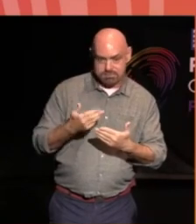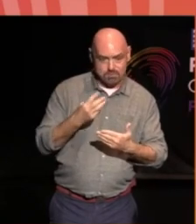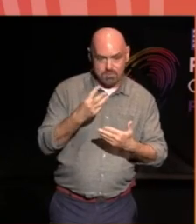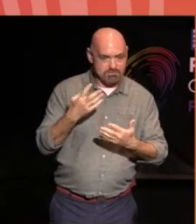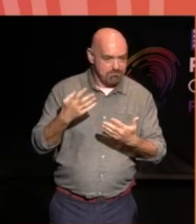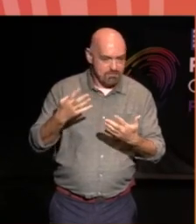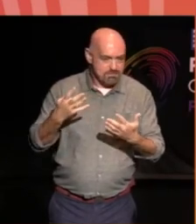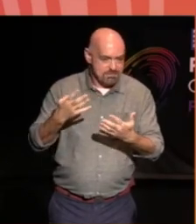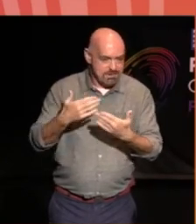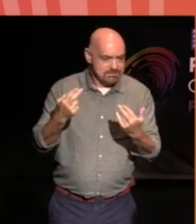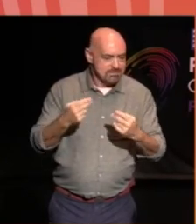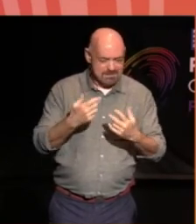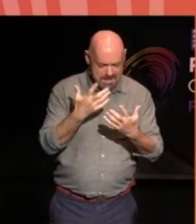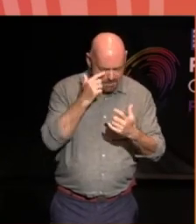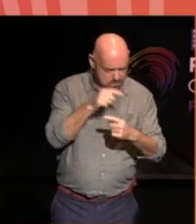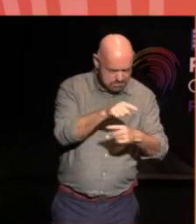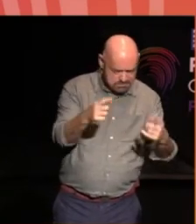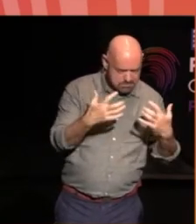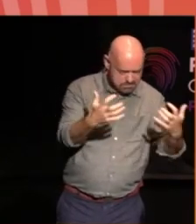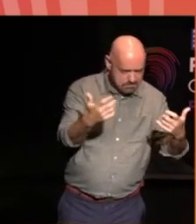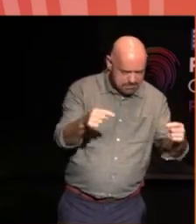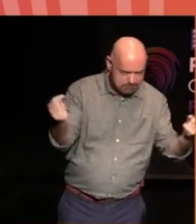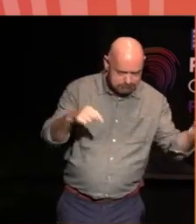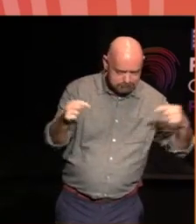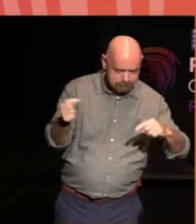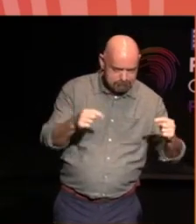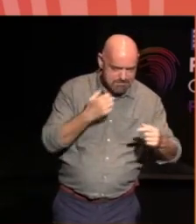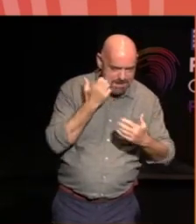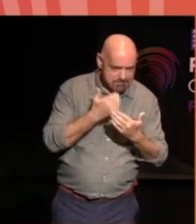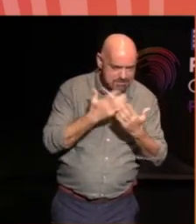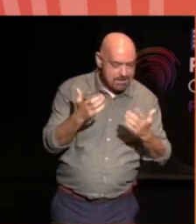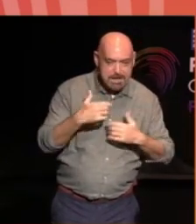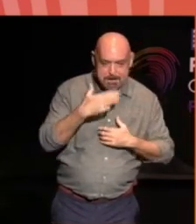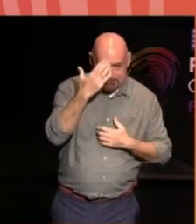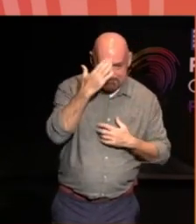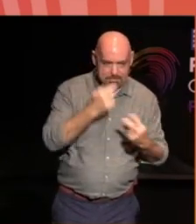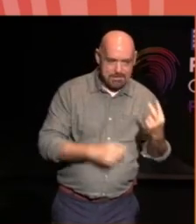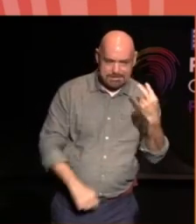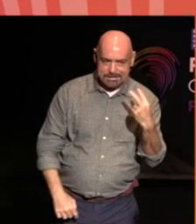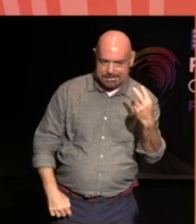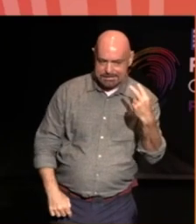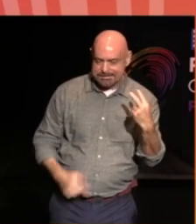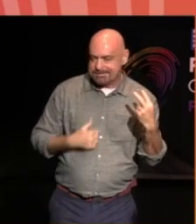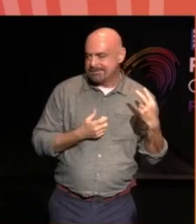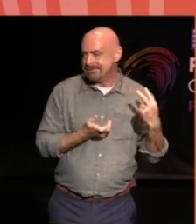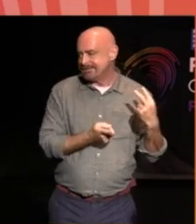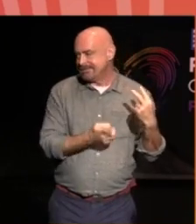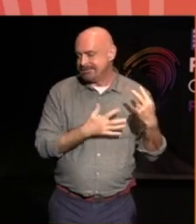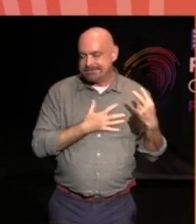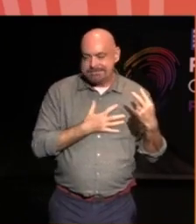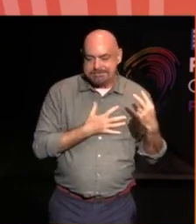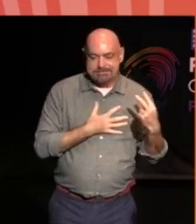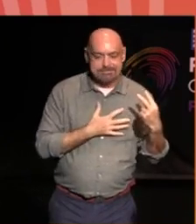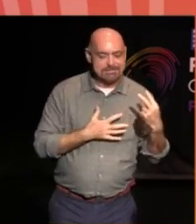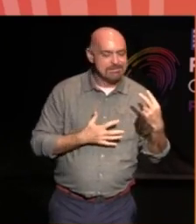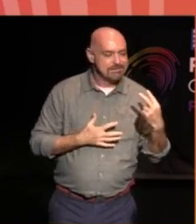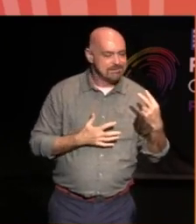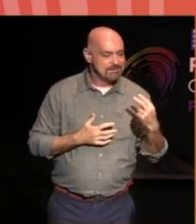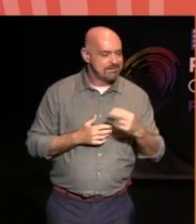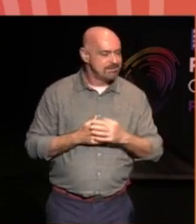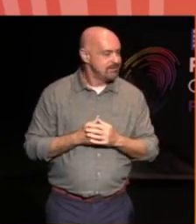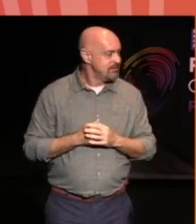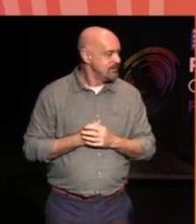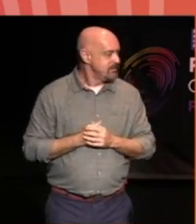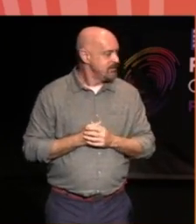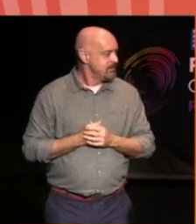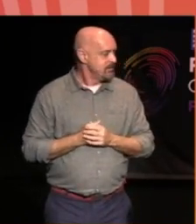As I know many of you have, I'm very aware that my mother's looking at me right now. And, you know,